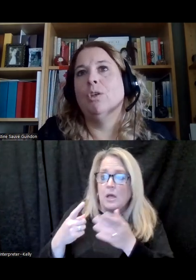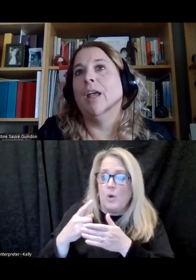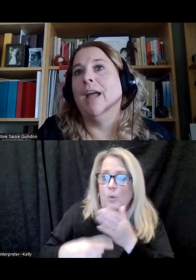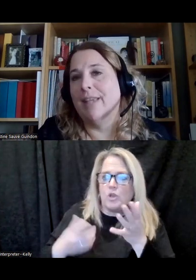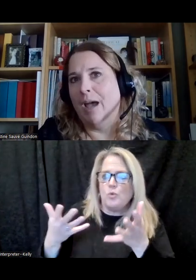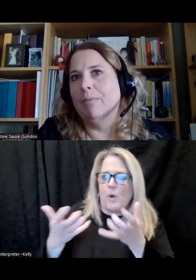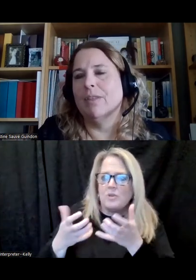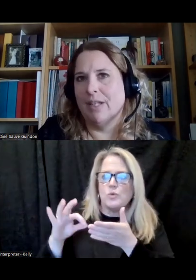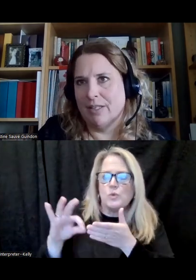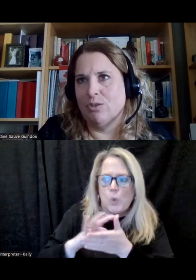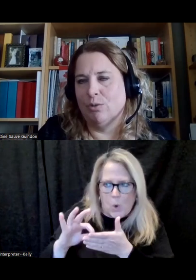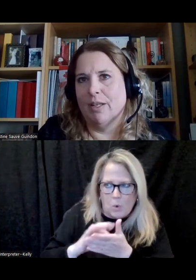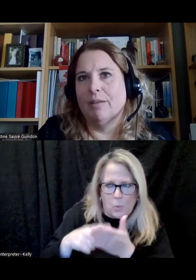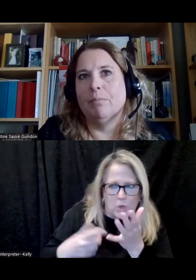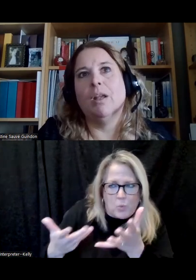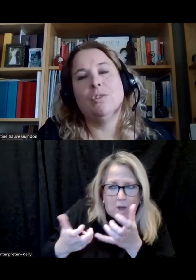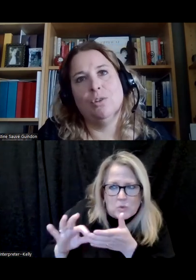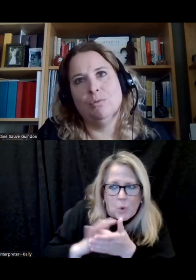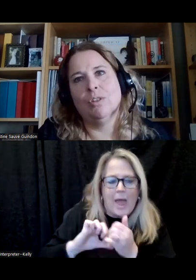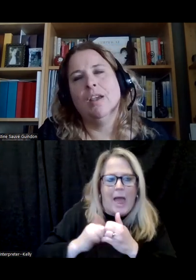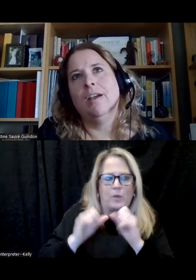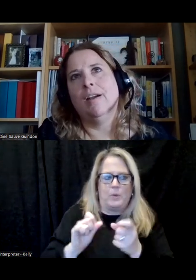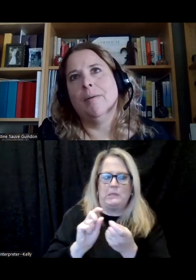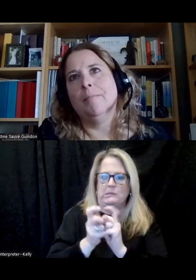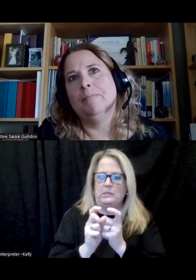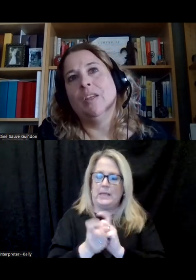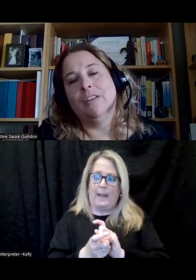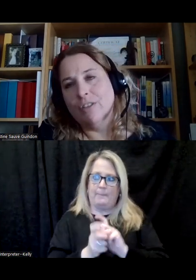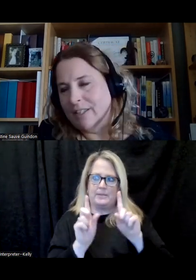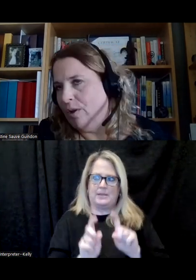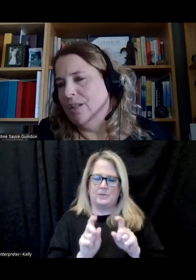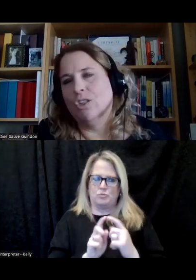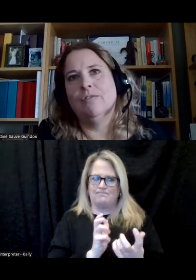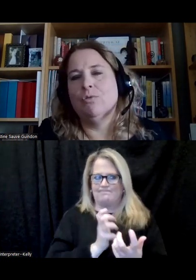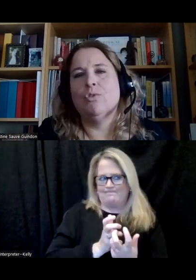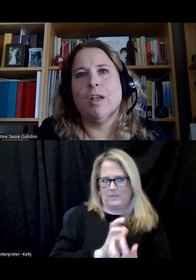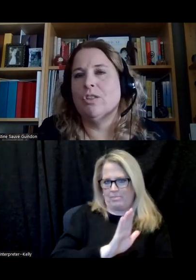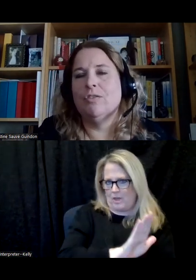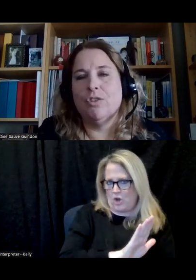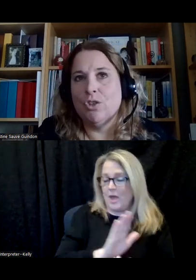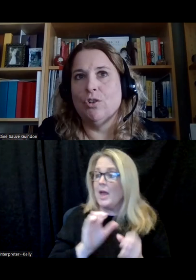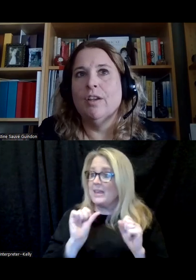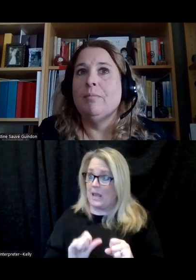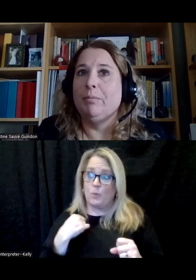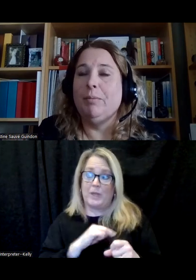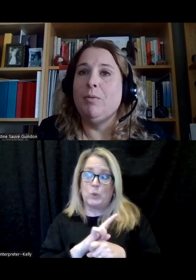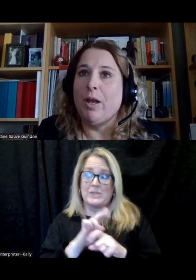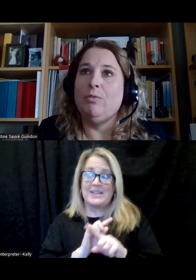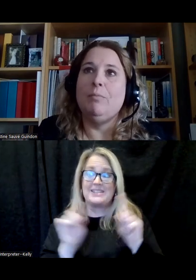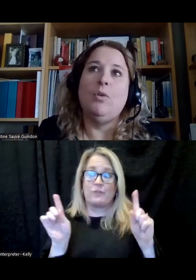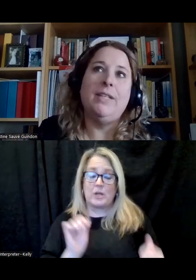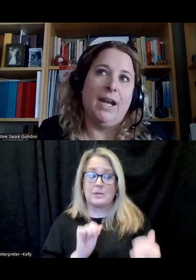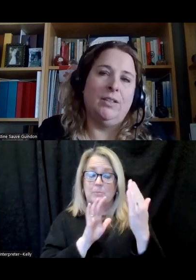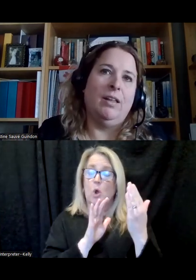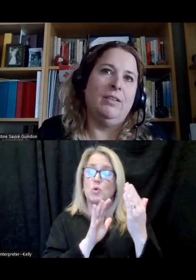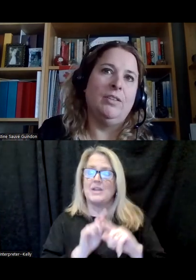how we could adapt the test to it, but also use different strategies, visual strategies for sure, but maybe render